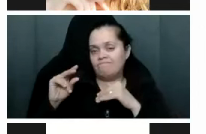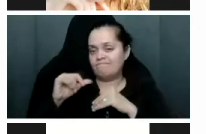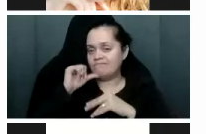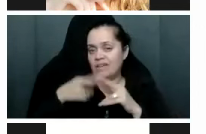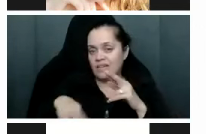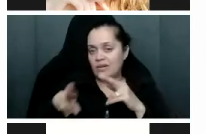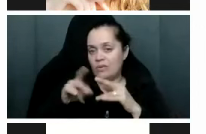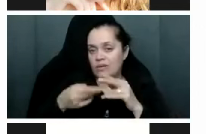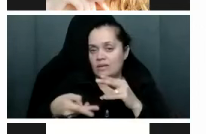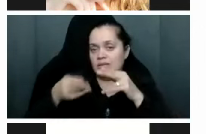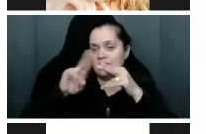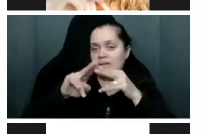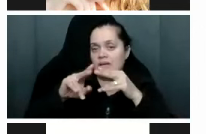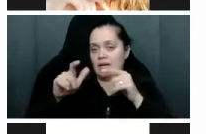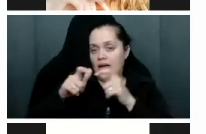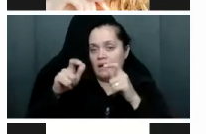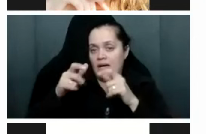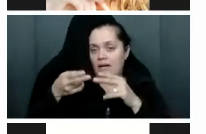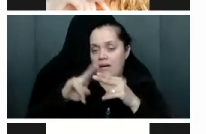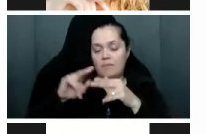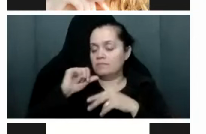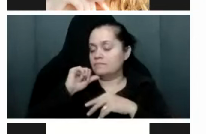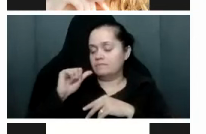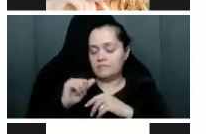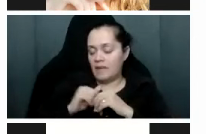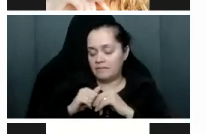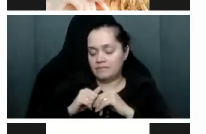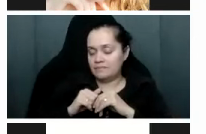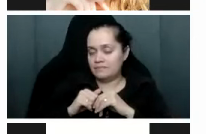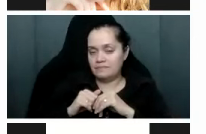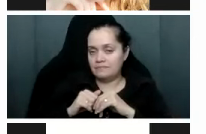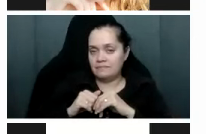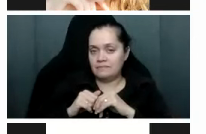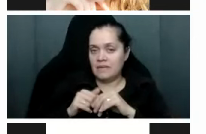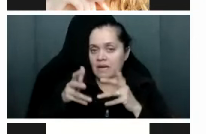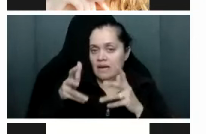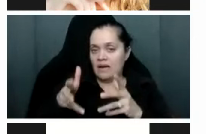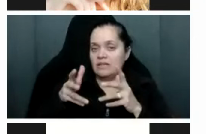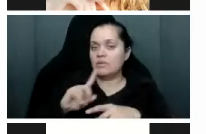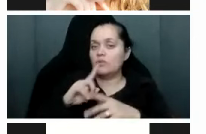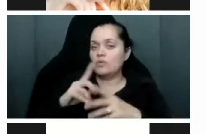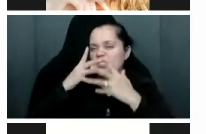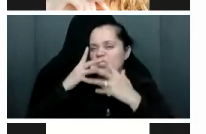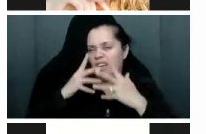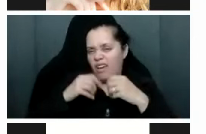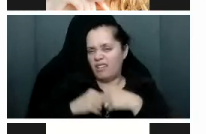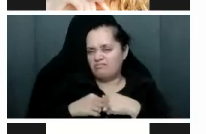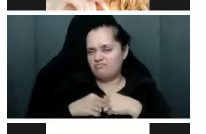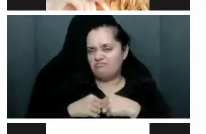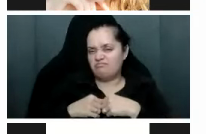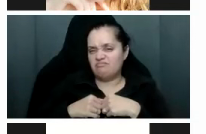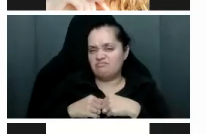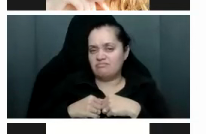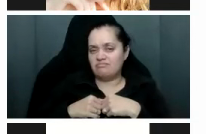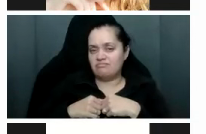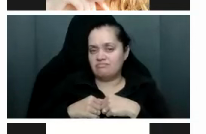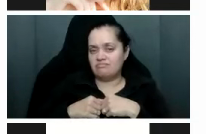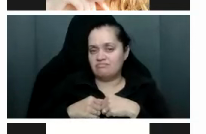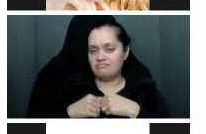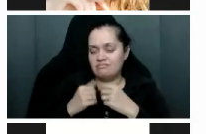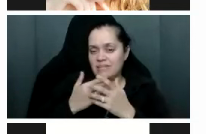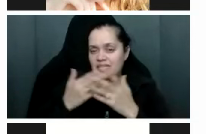us humongous up. No, I'll just be really sad. Something will have